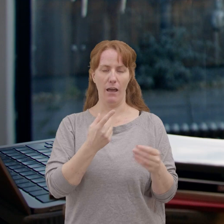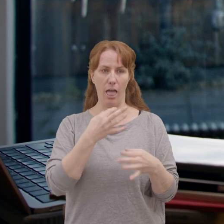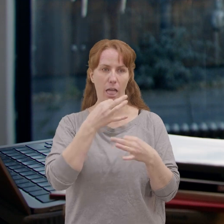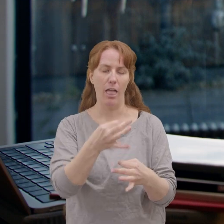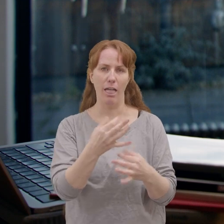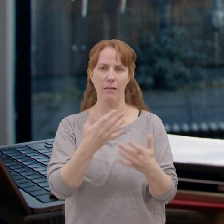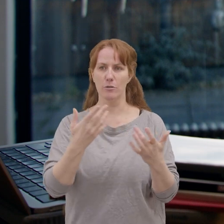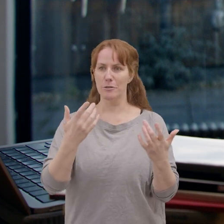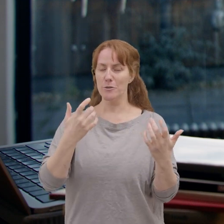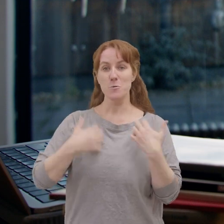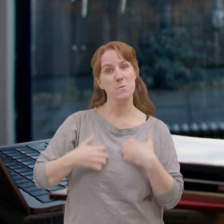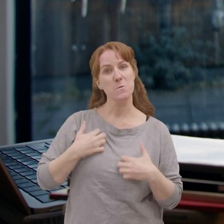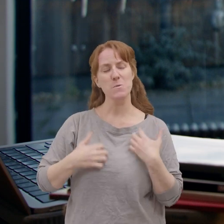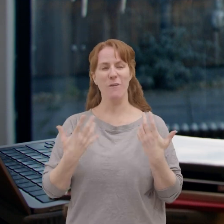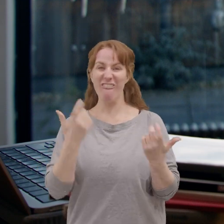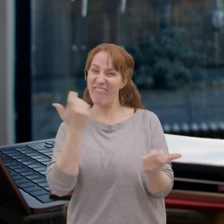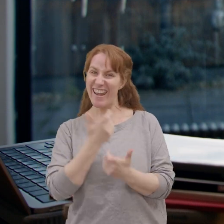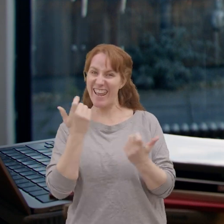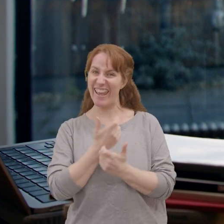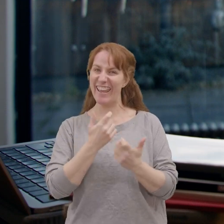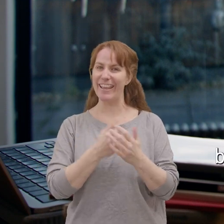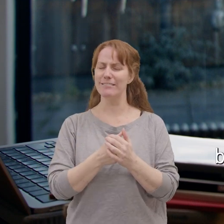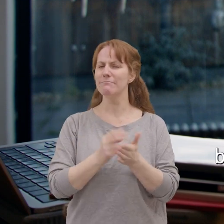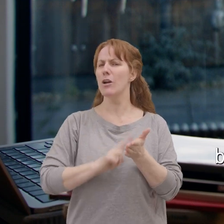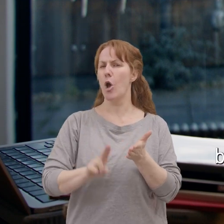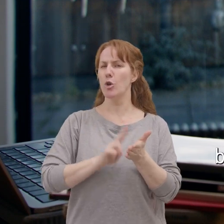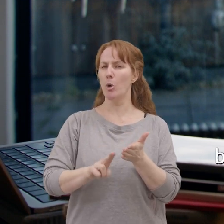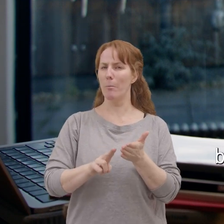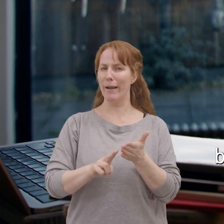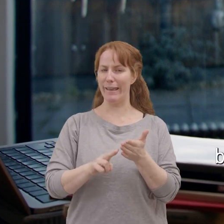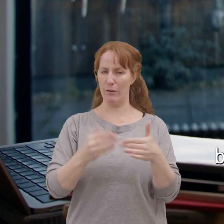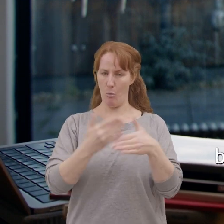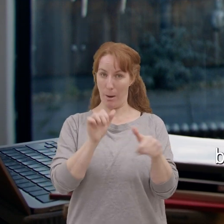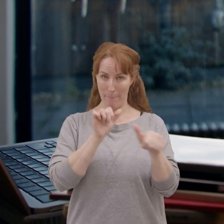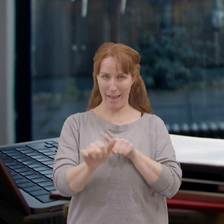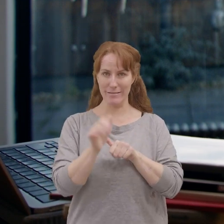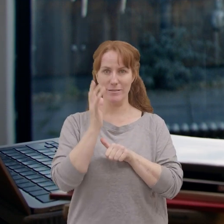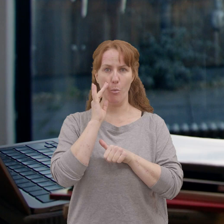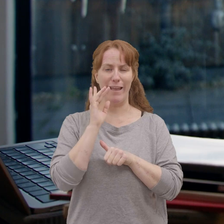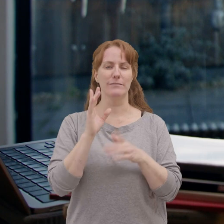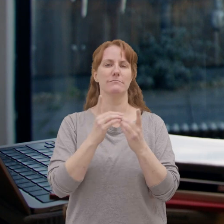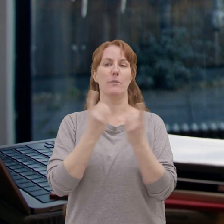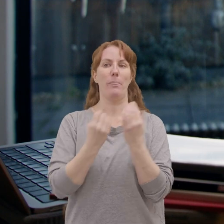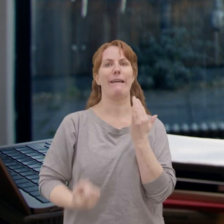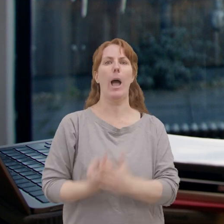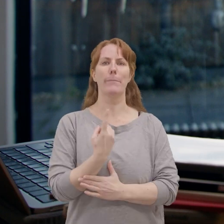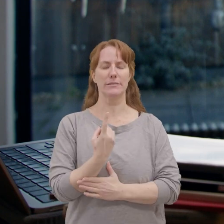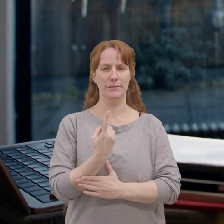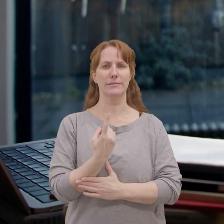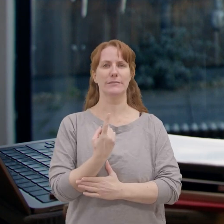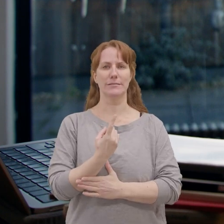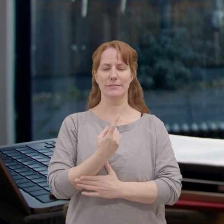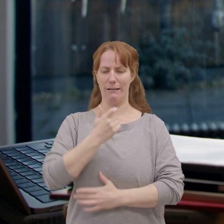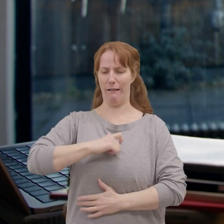be gripping or exciting or funny, but usually the ones that work the best, something happens.